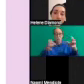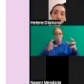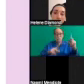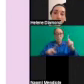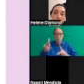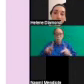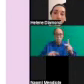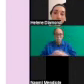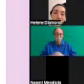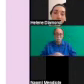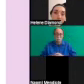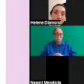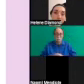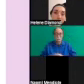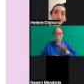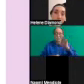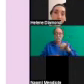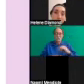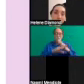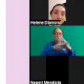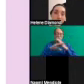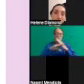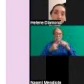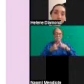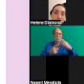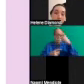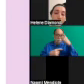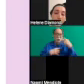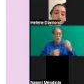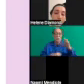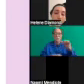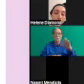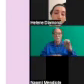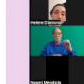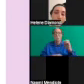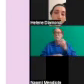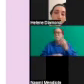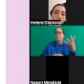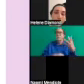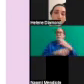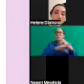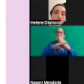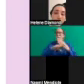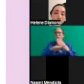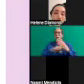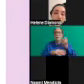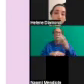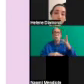along with that, barriers to mental health care. What are some of the barriers? Well, some of the low-hanging fruit would be